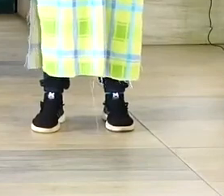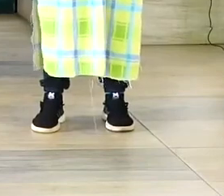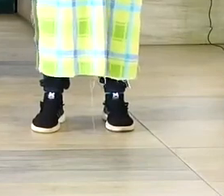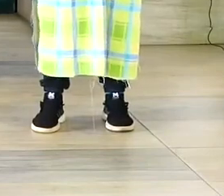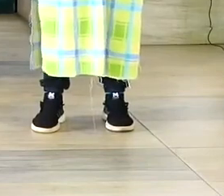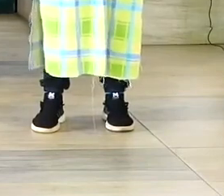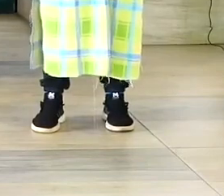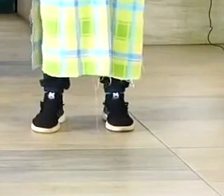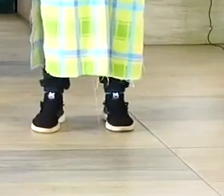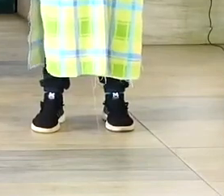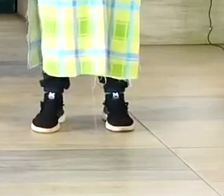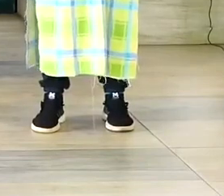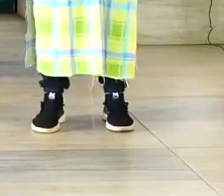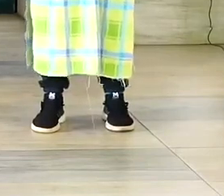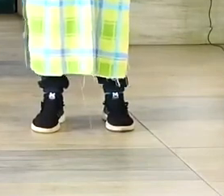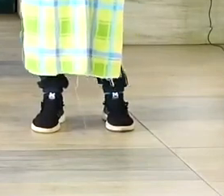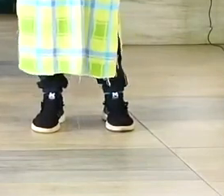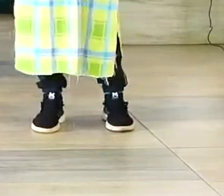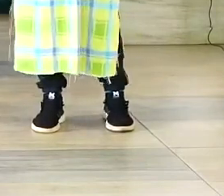exalted on